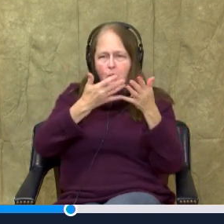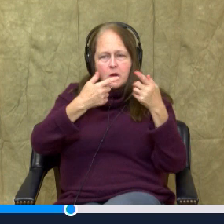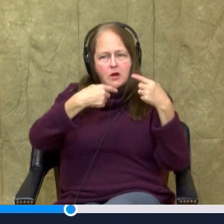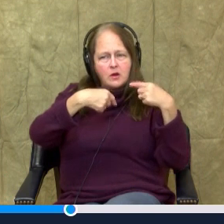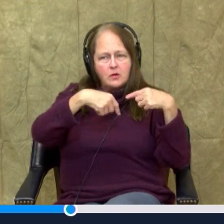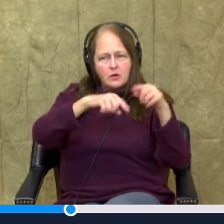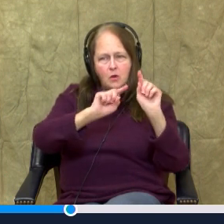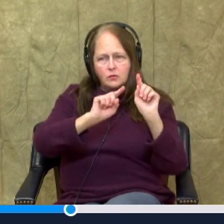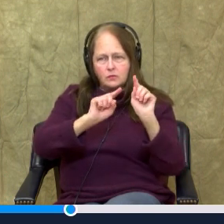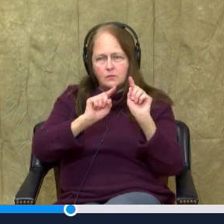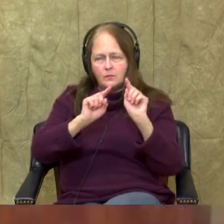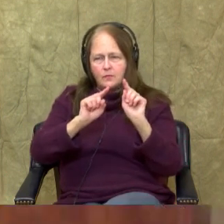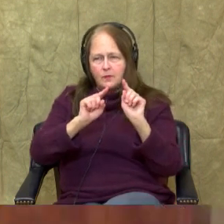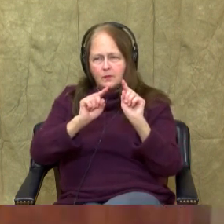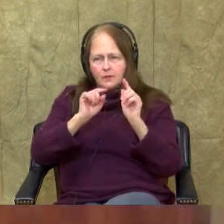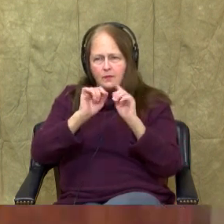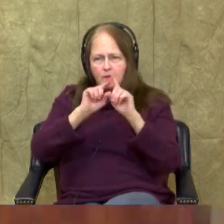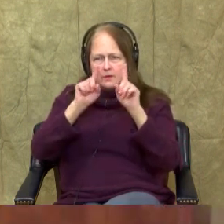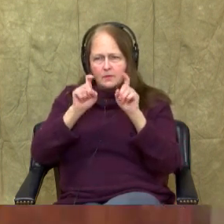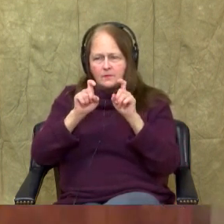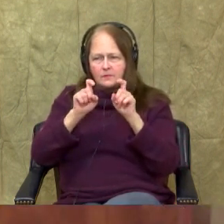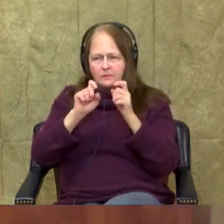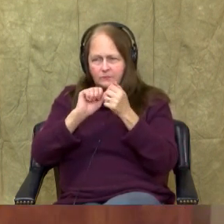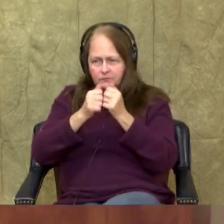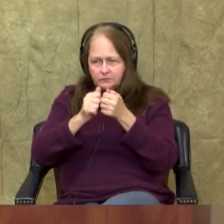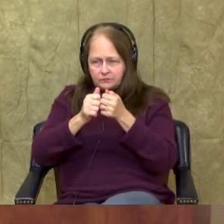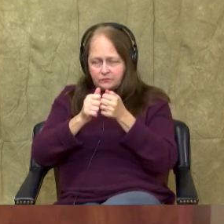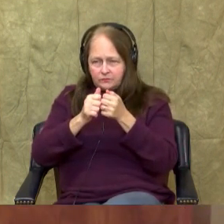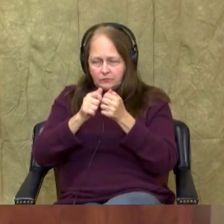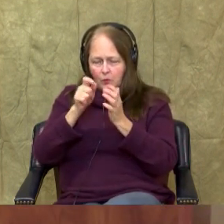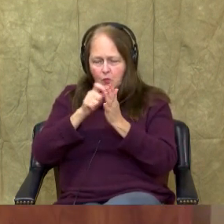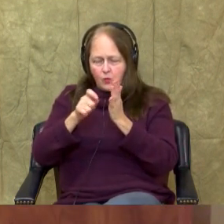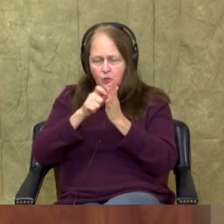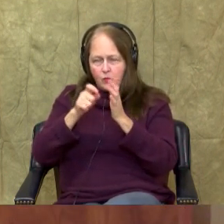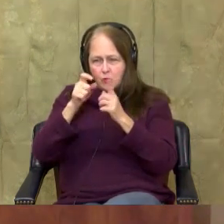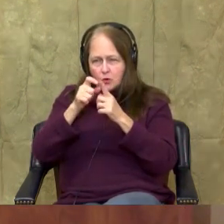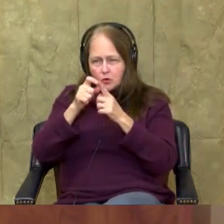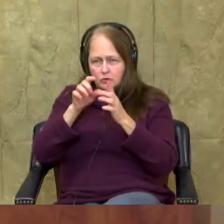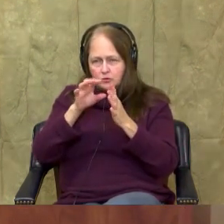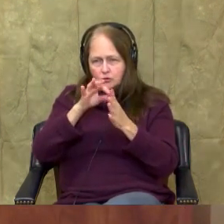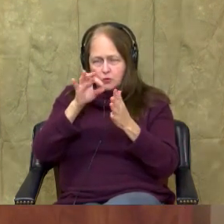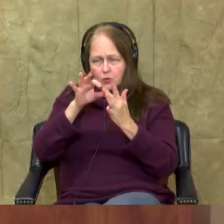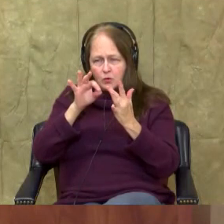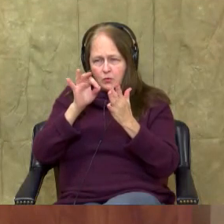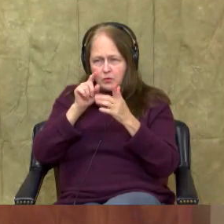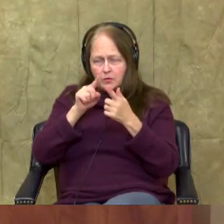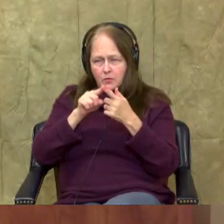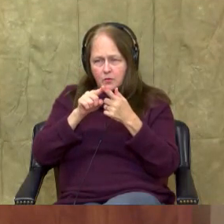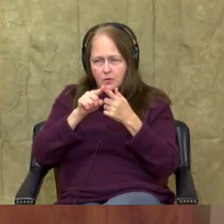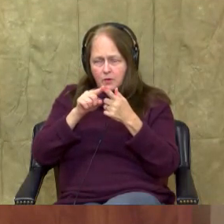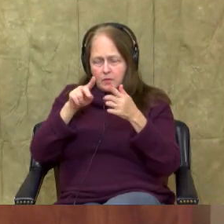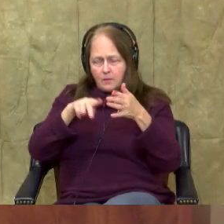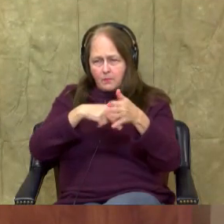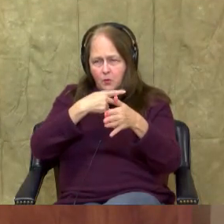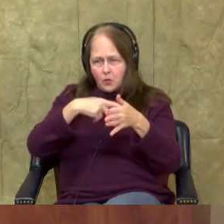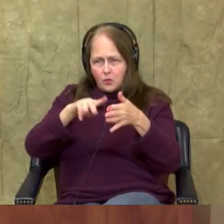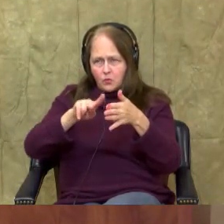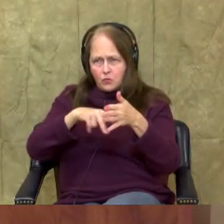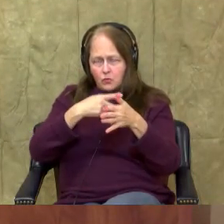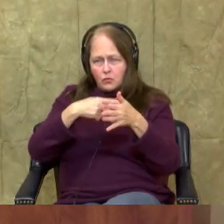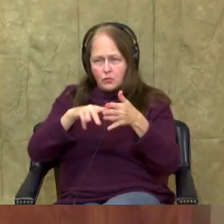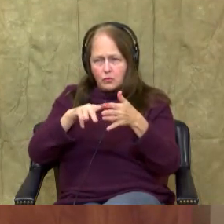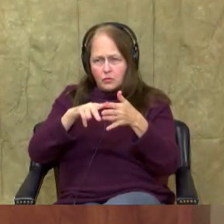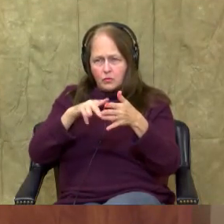leads. So the question here, it says, how does the author's word choice contribute to the tone of the poem? So now